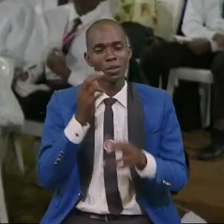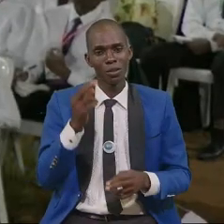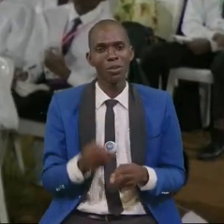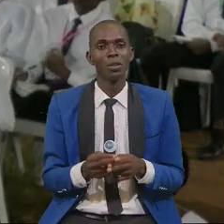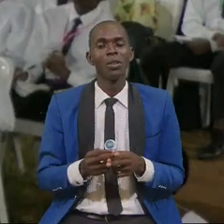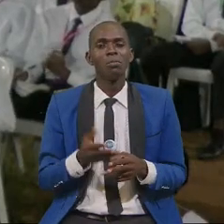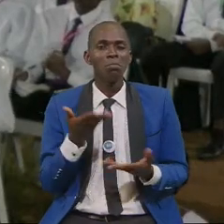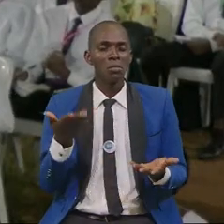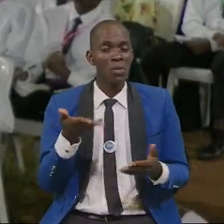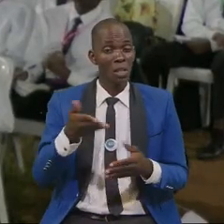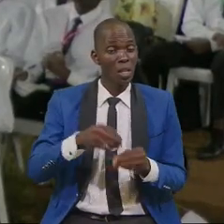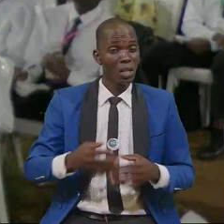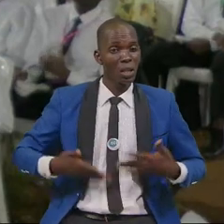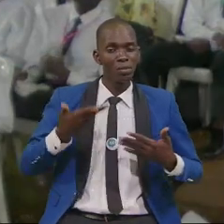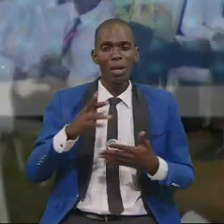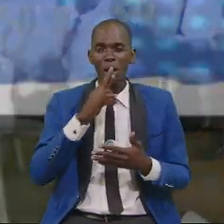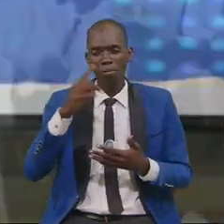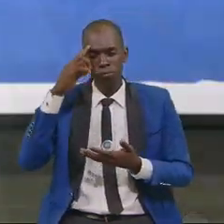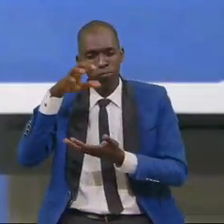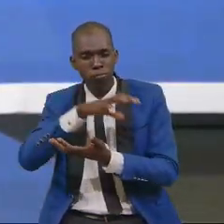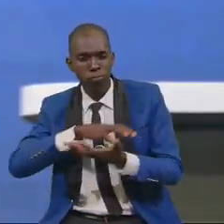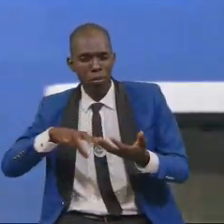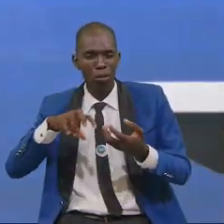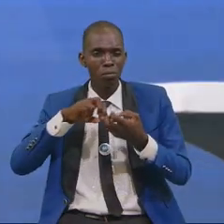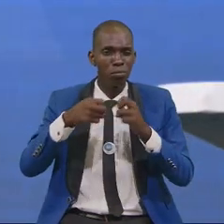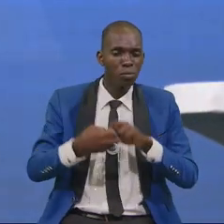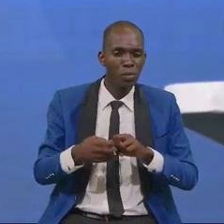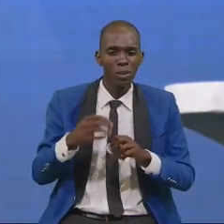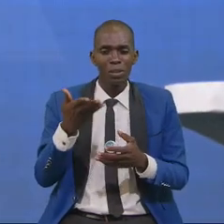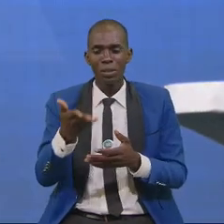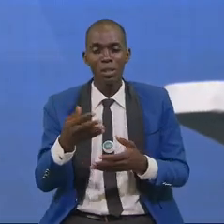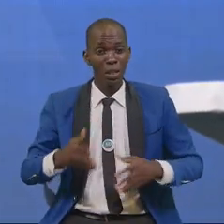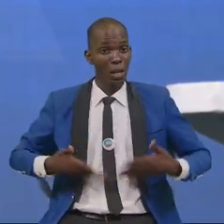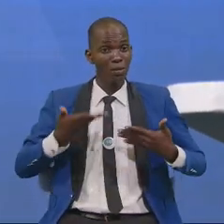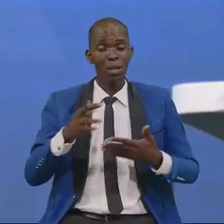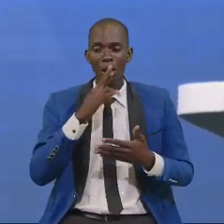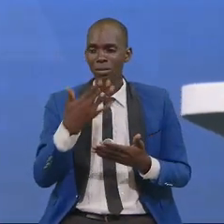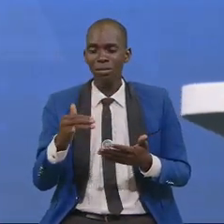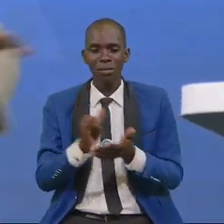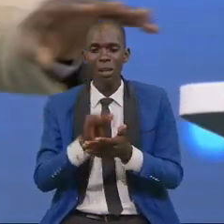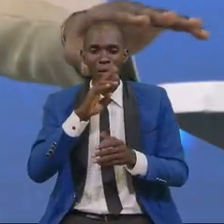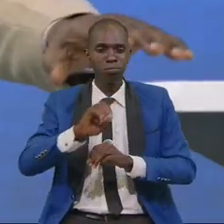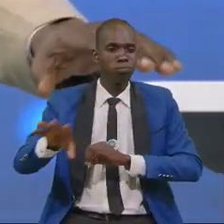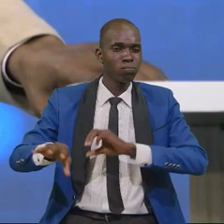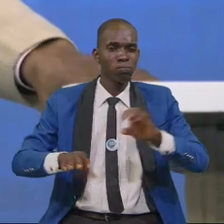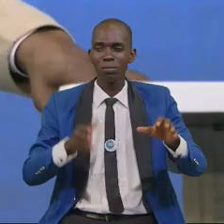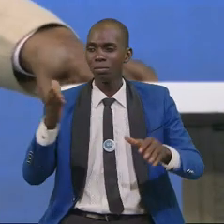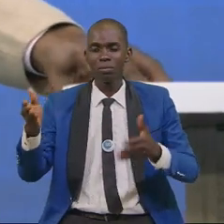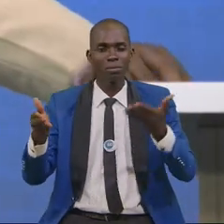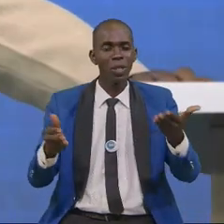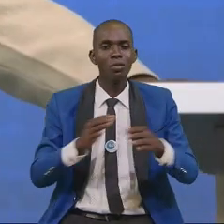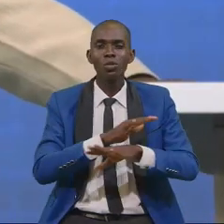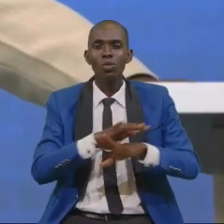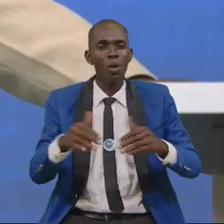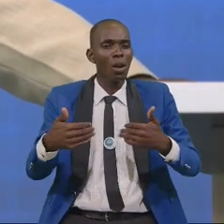There are lives in confusion. There are lives that are scattered. They are here and there, and they do not have